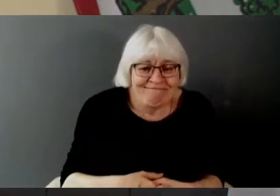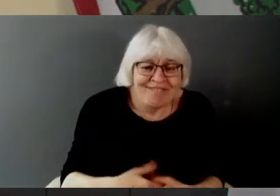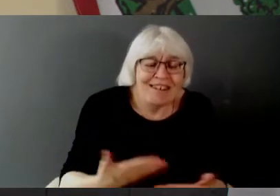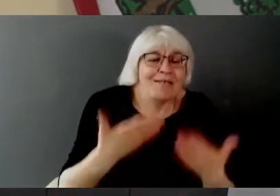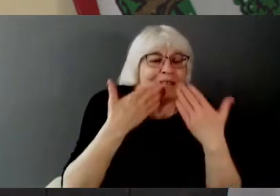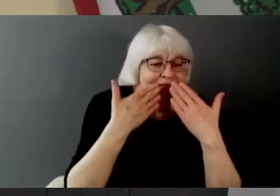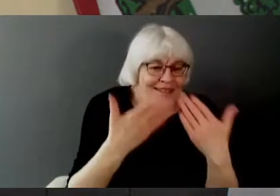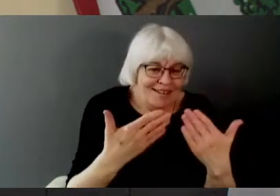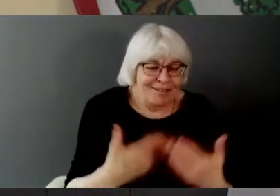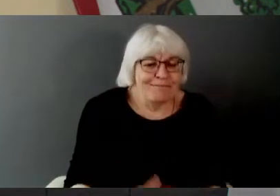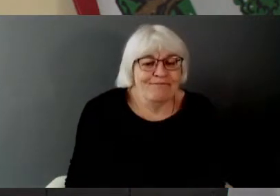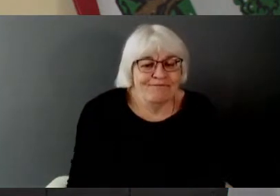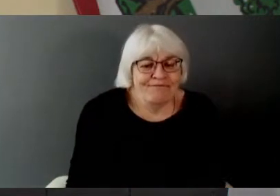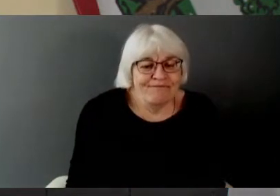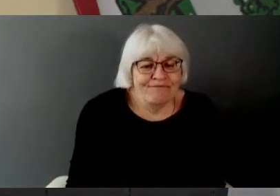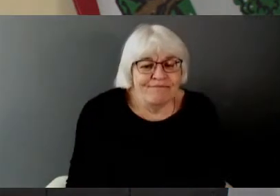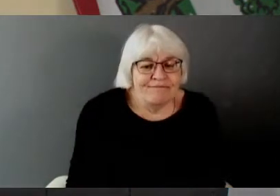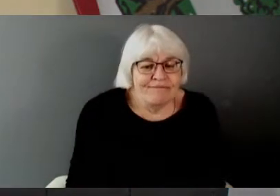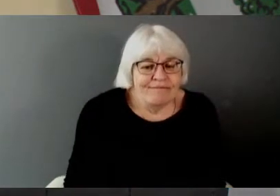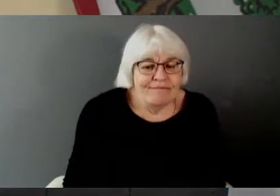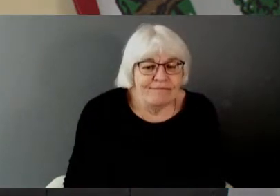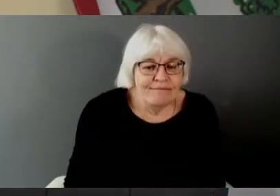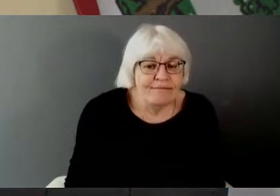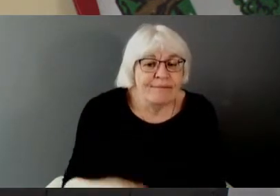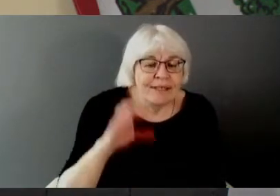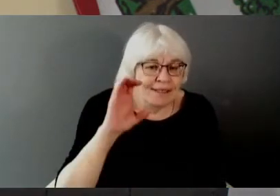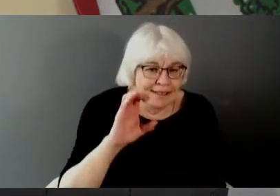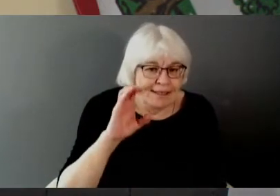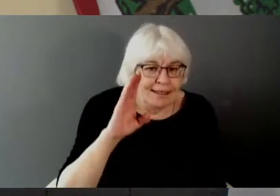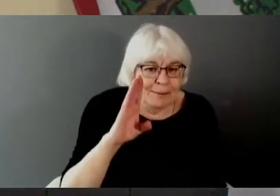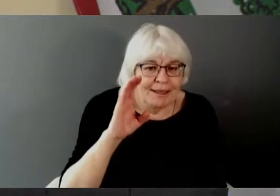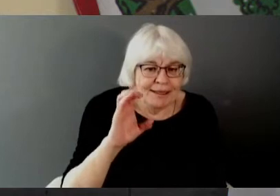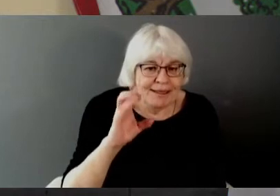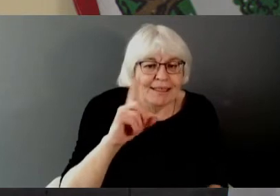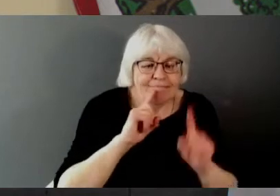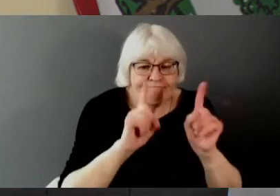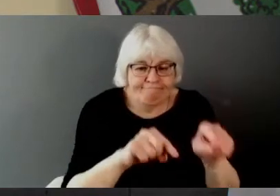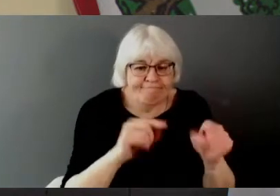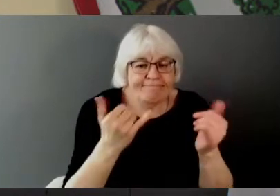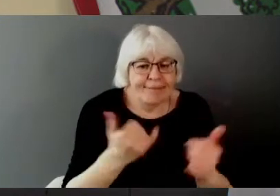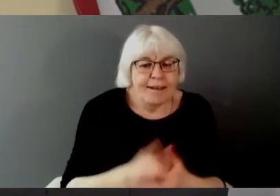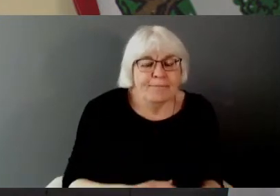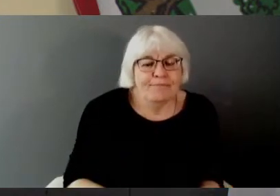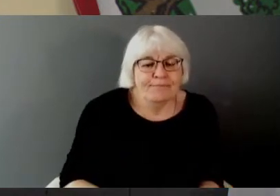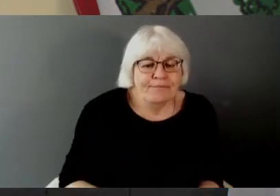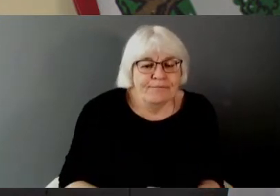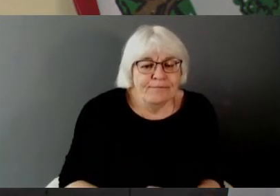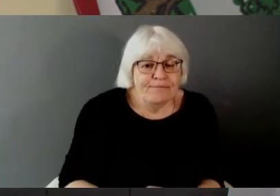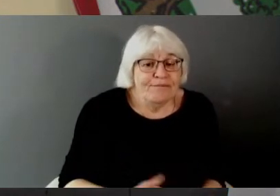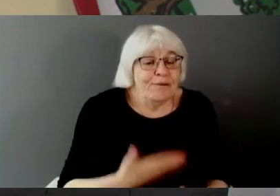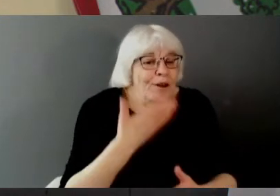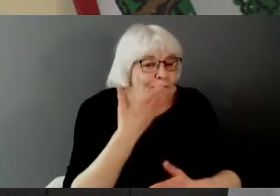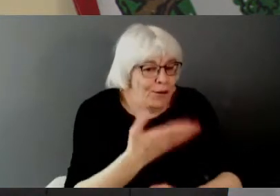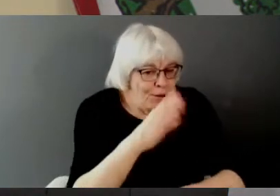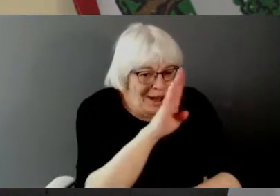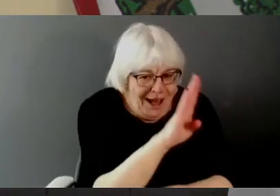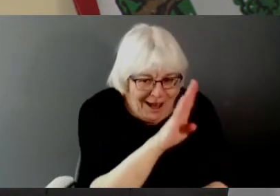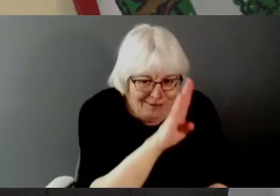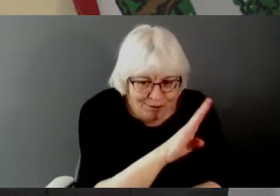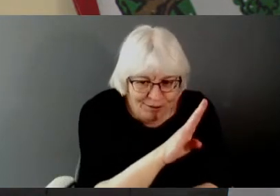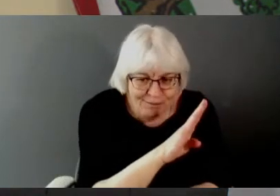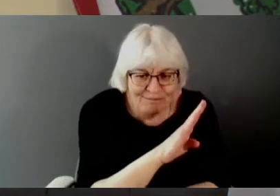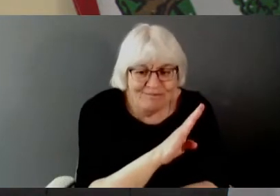Louise Martin, CBC. Oh, hi, good afternoon to you both. Actually, I'm going to ask you both this question, so I'll start with you, Premier